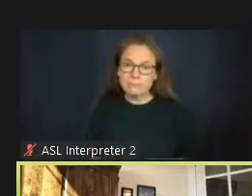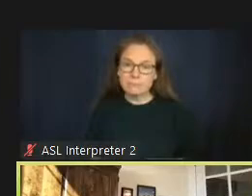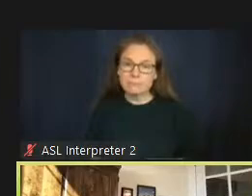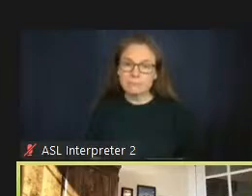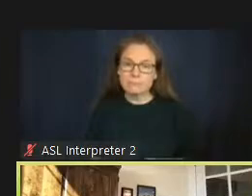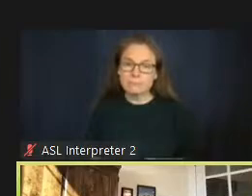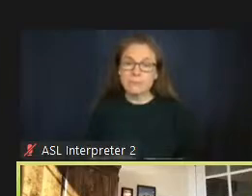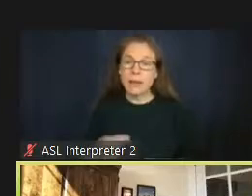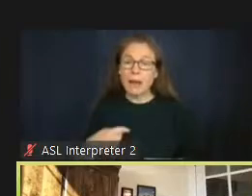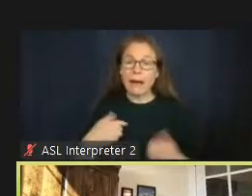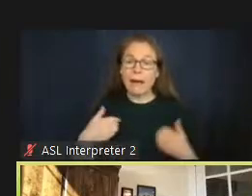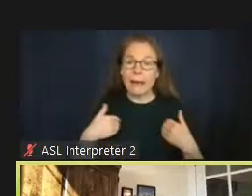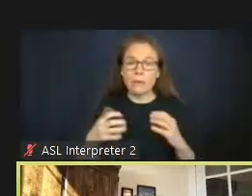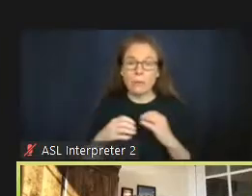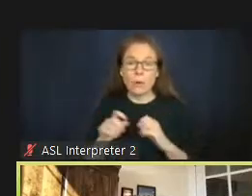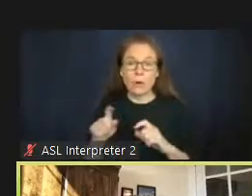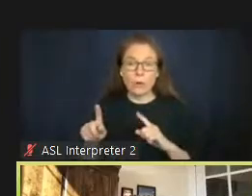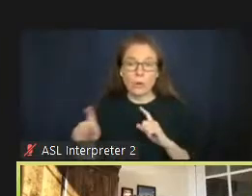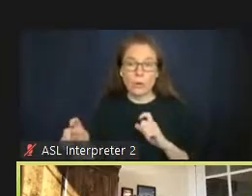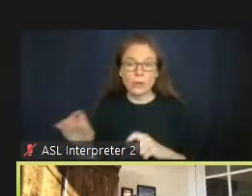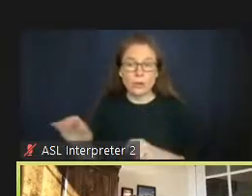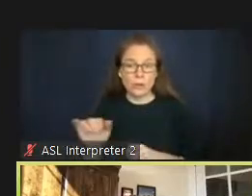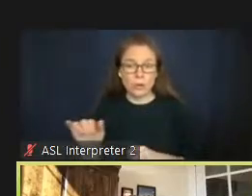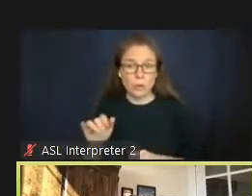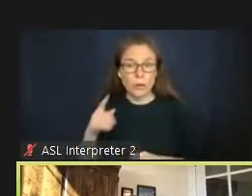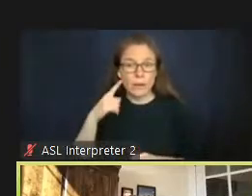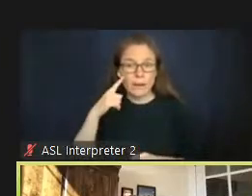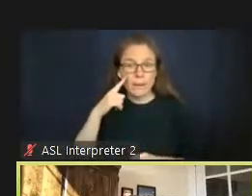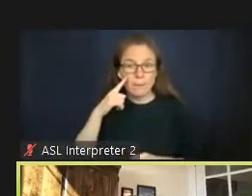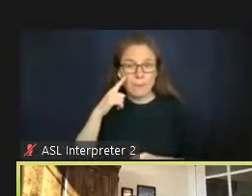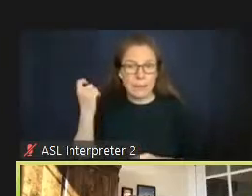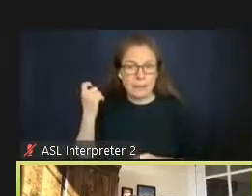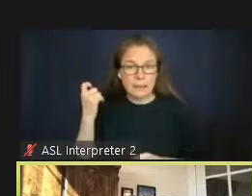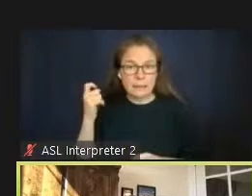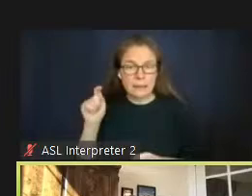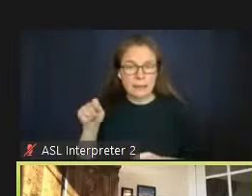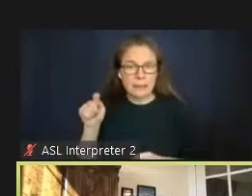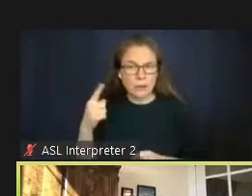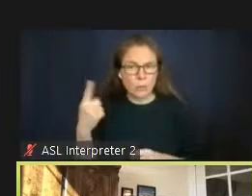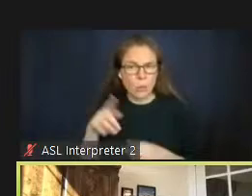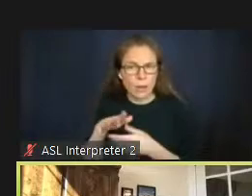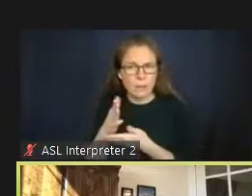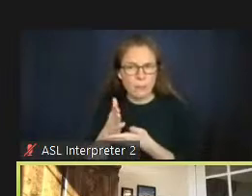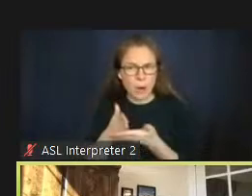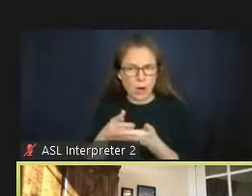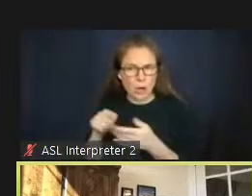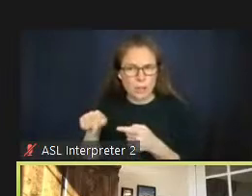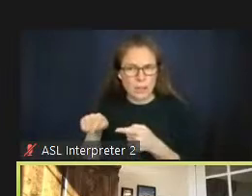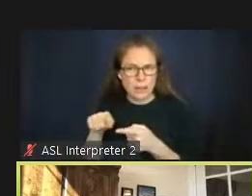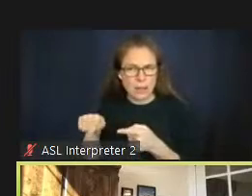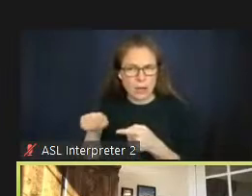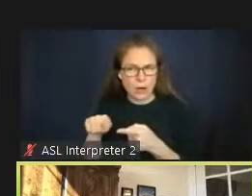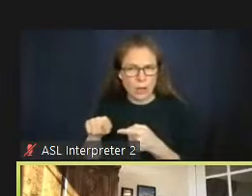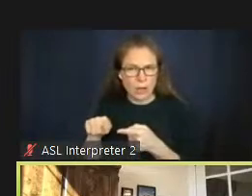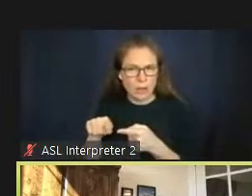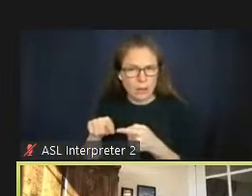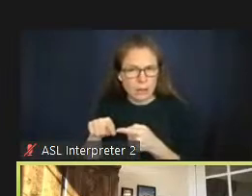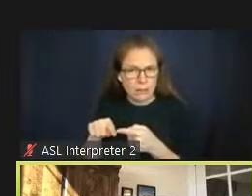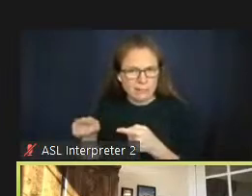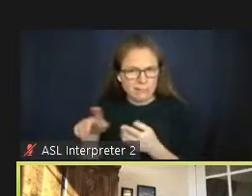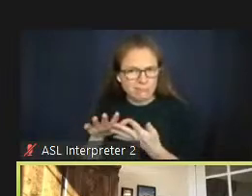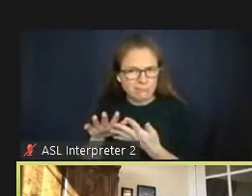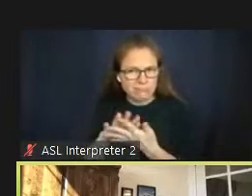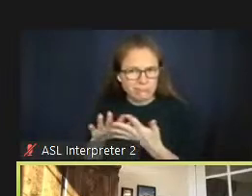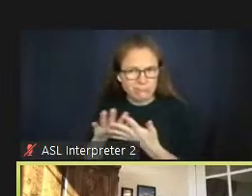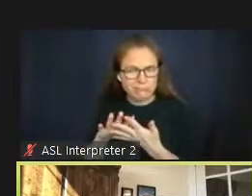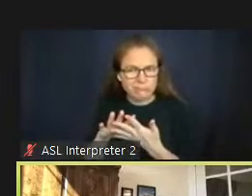also, because there is a section where Shackelford is being worked on from